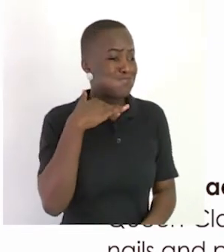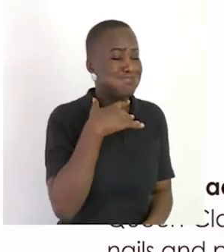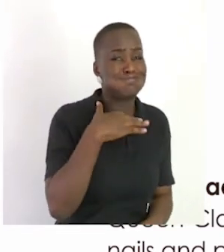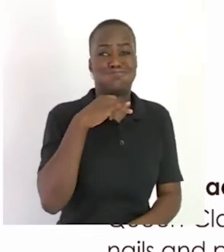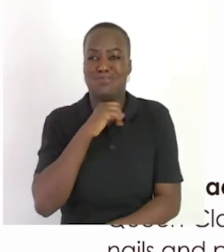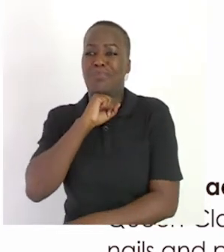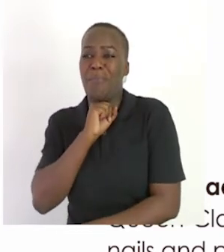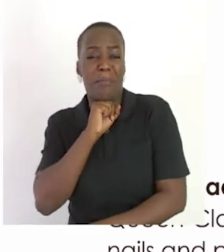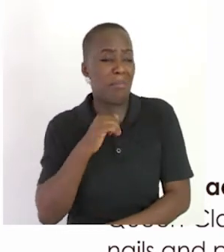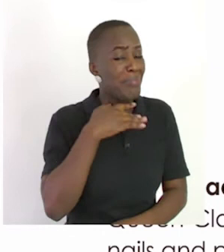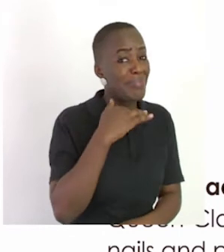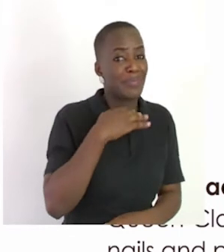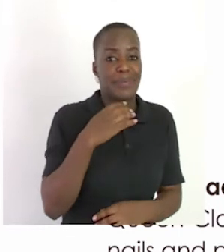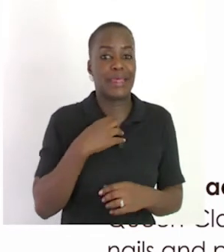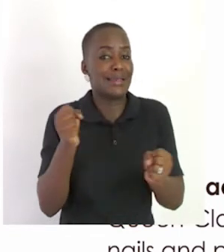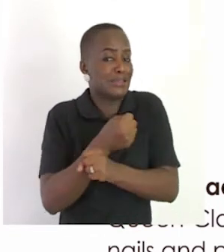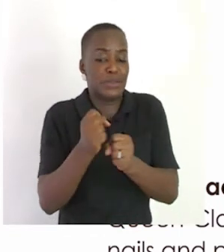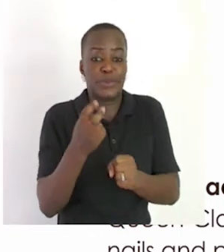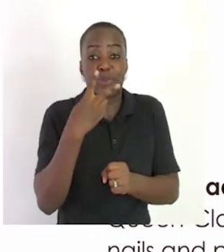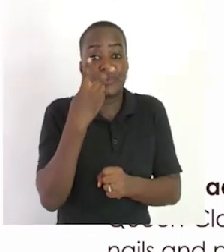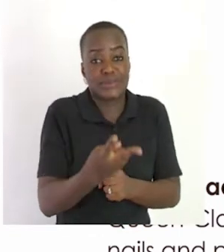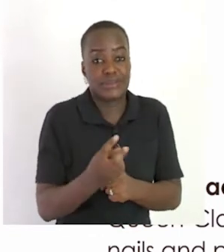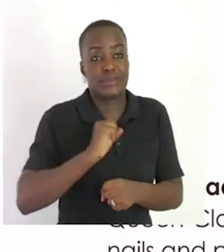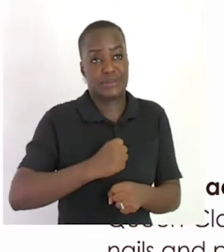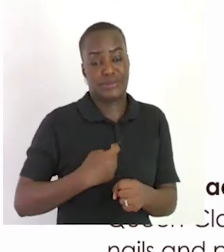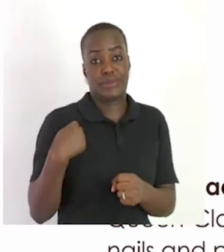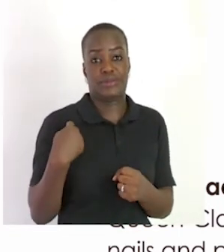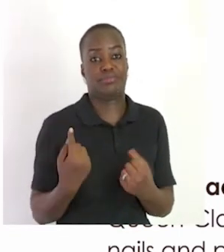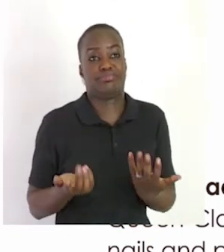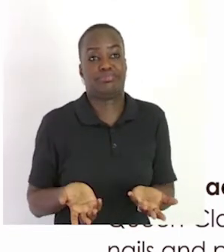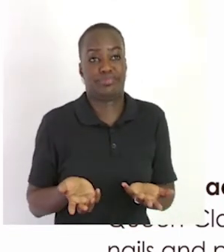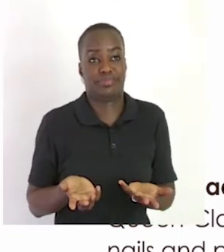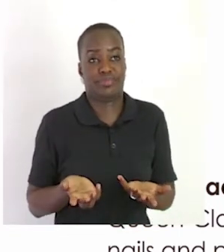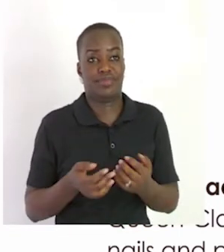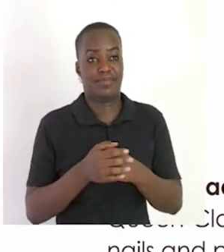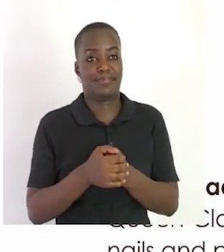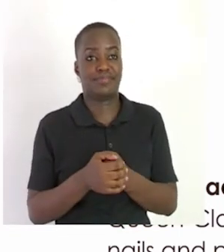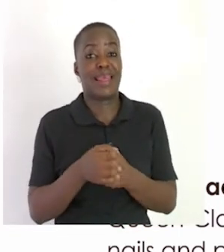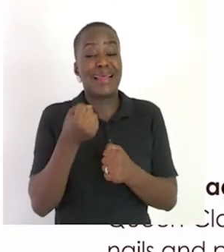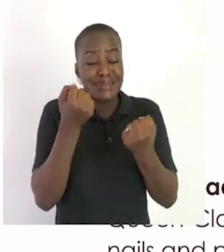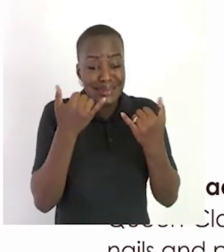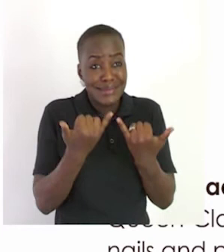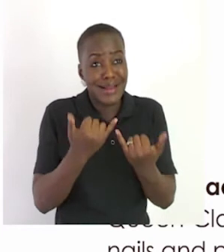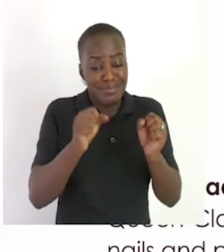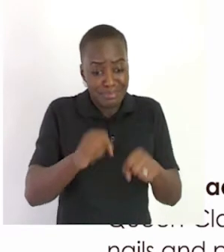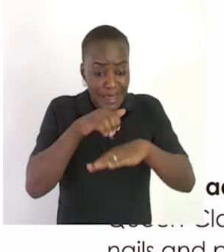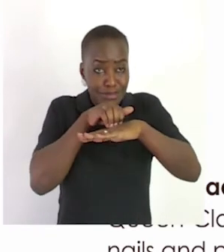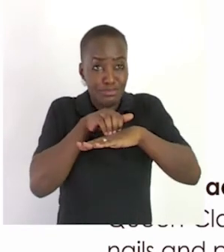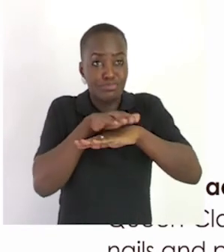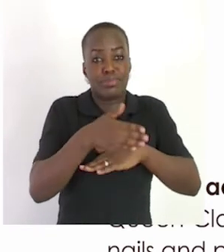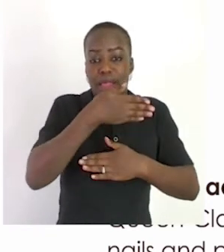she failed to see her son. Now she will mail a letter to